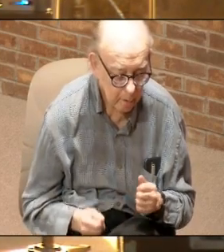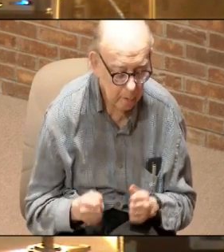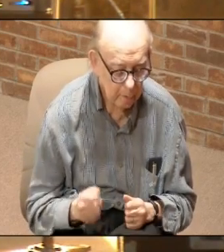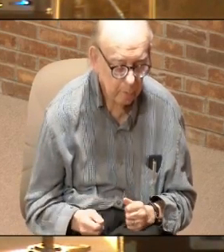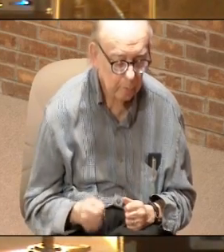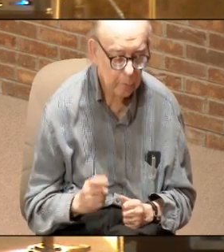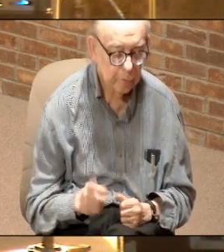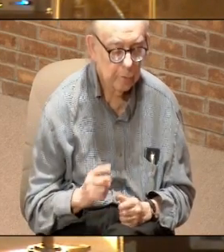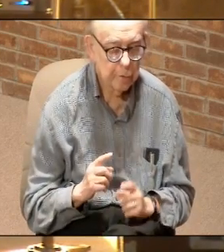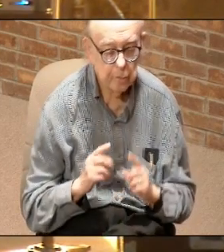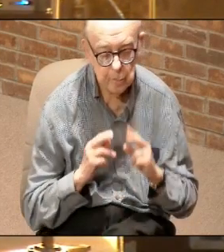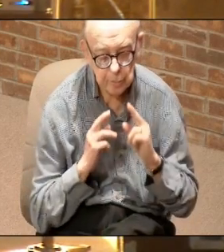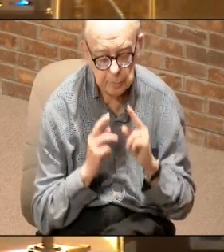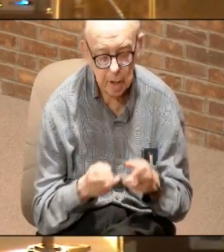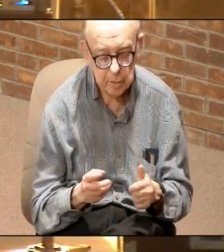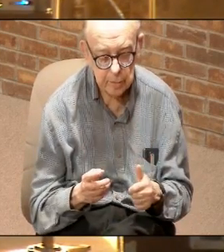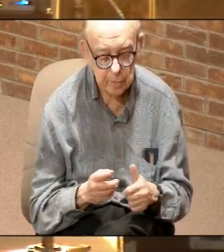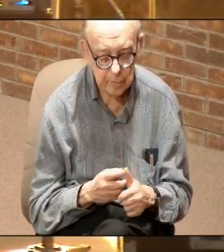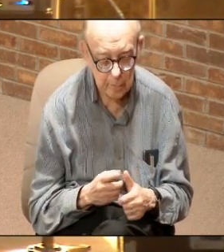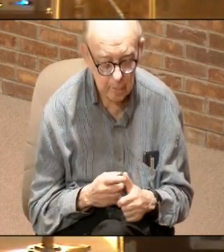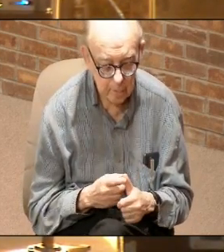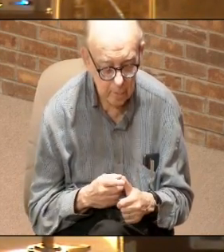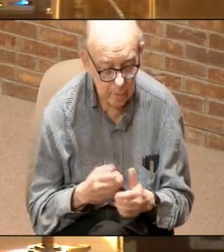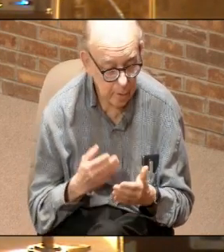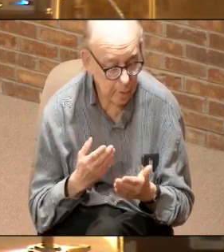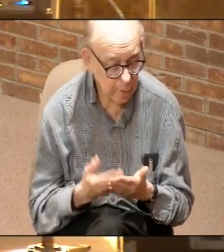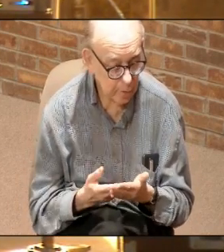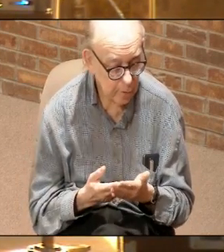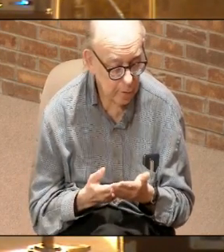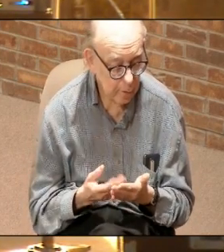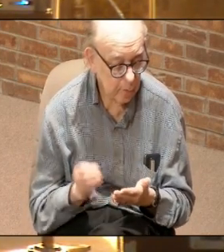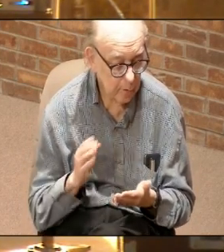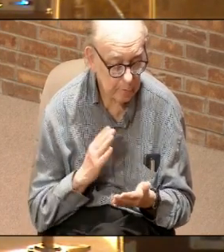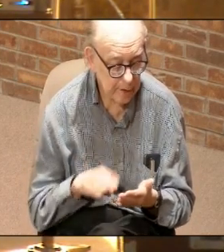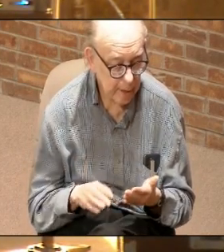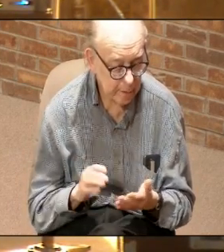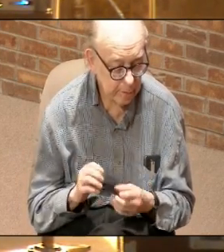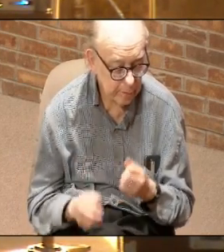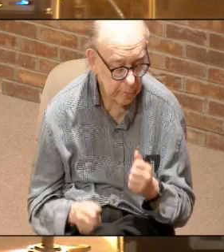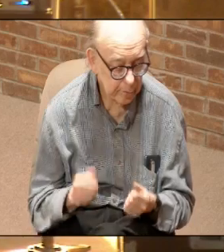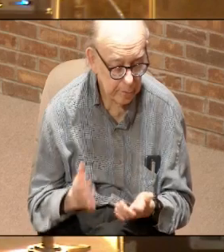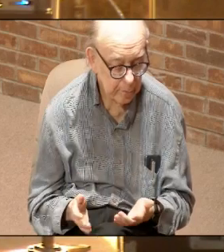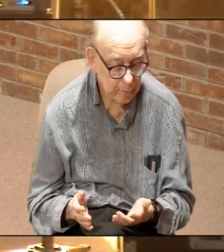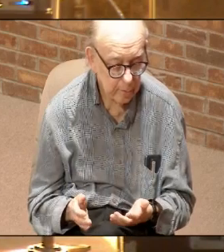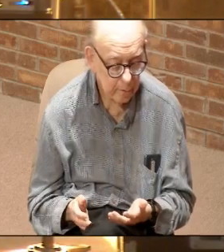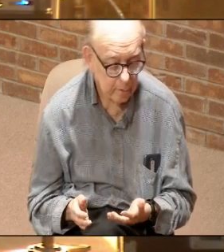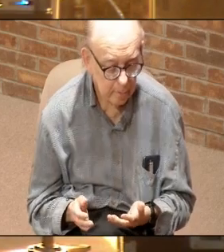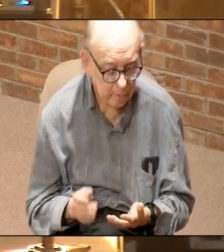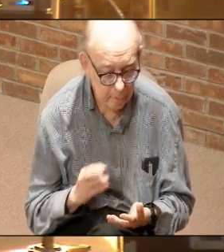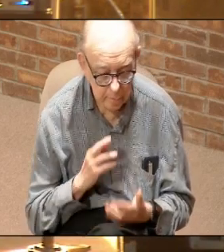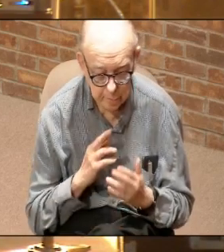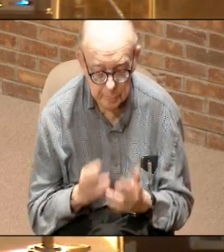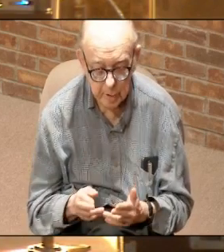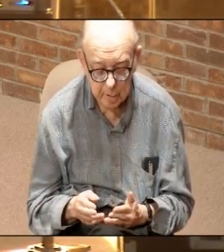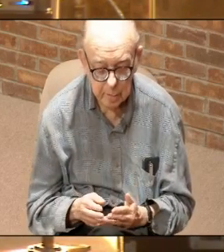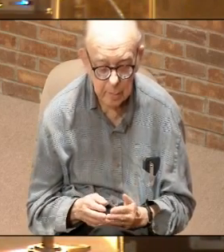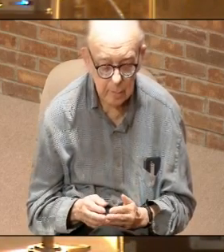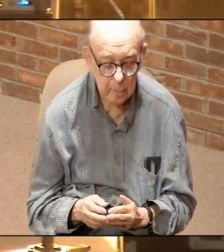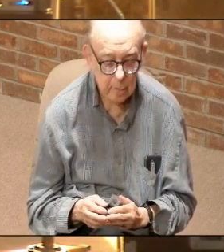which one do you respond to? Good news or bad news? We respond